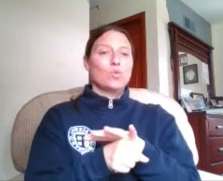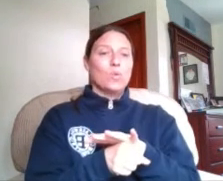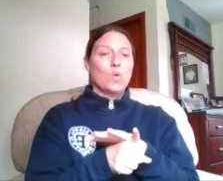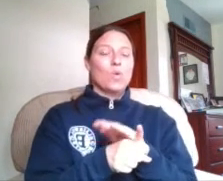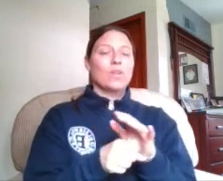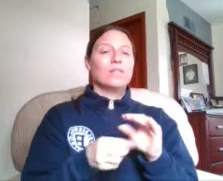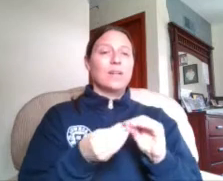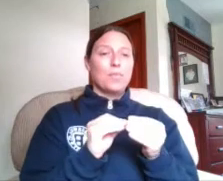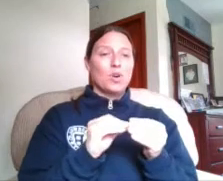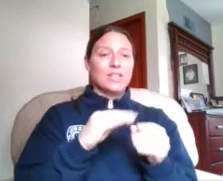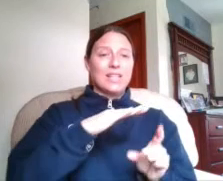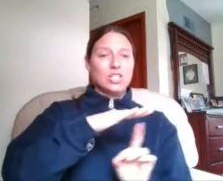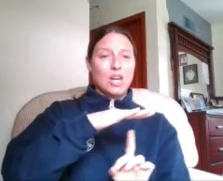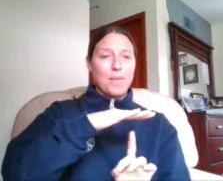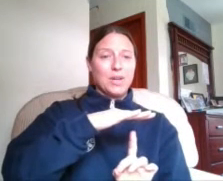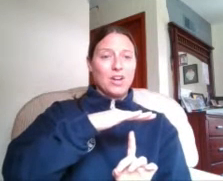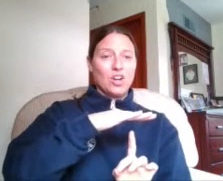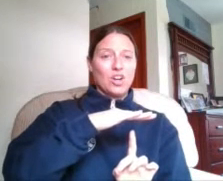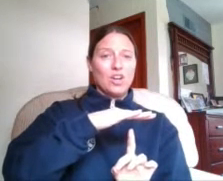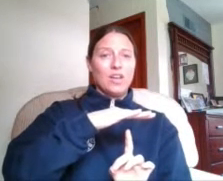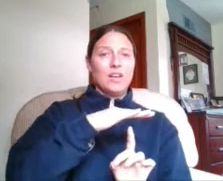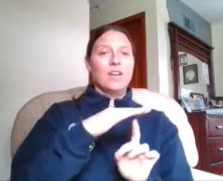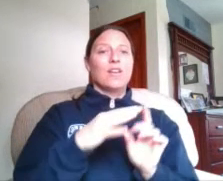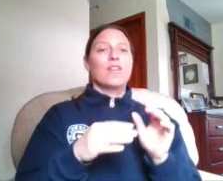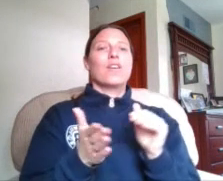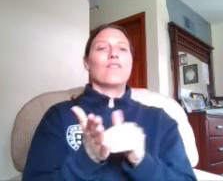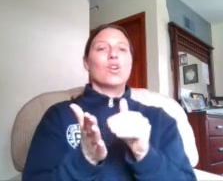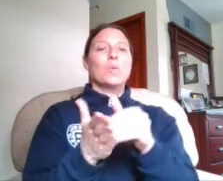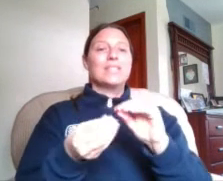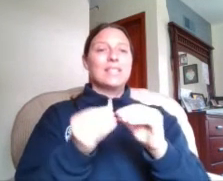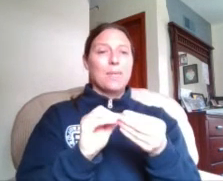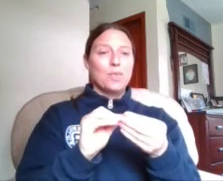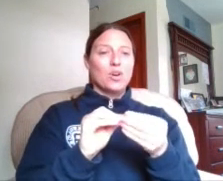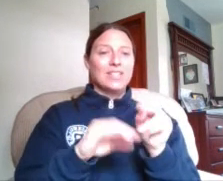the denominator, and that gives you your percent.